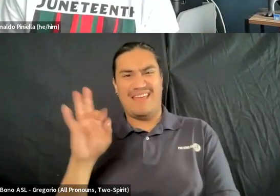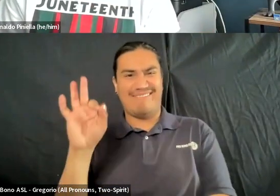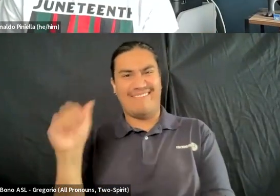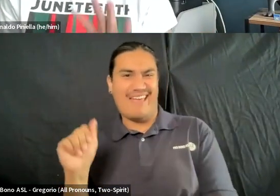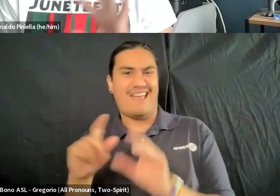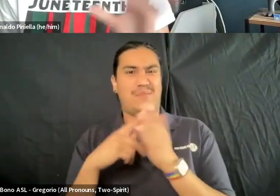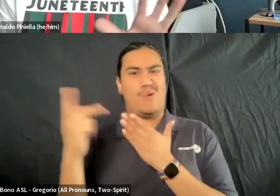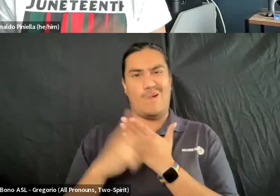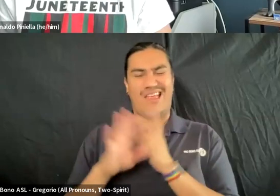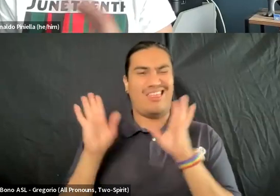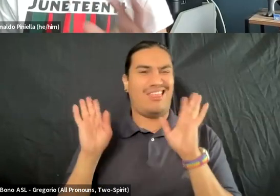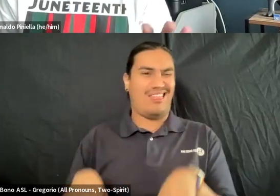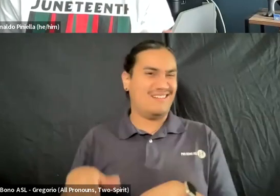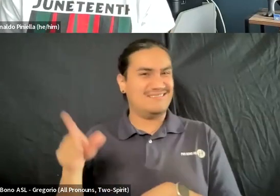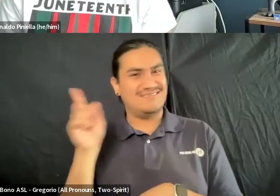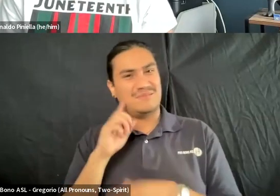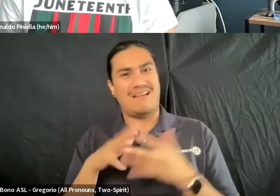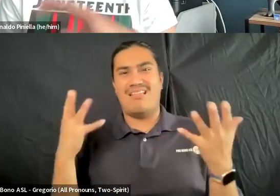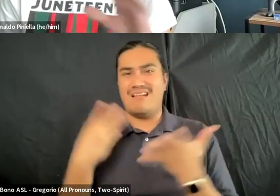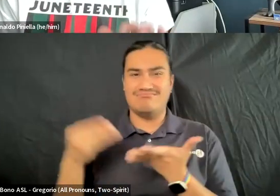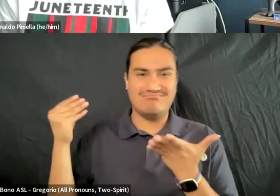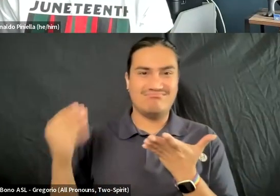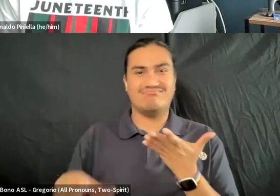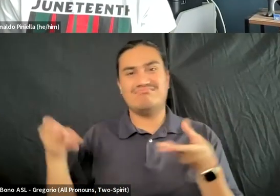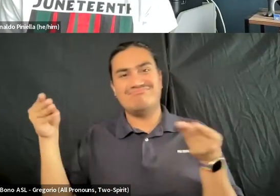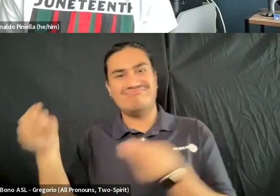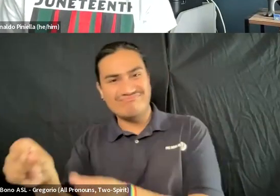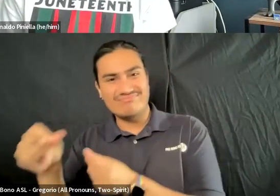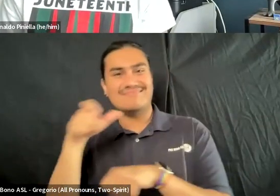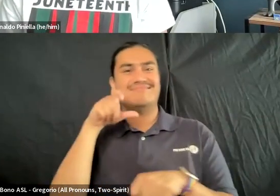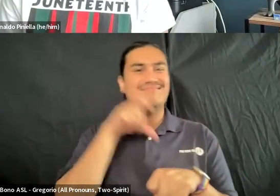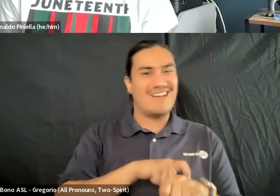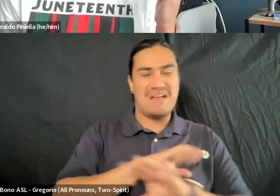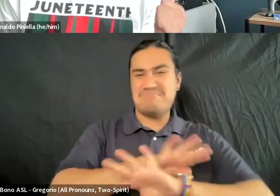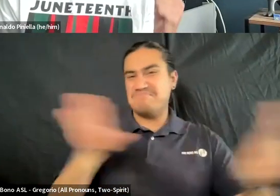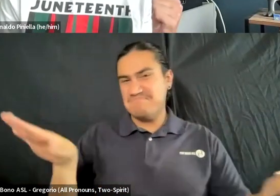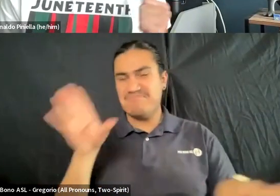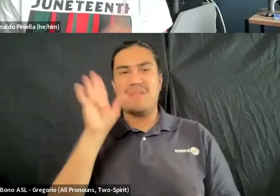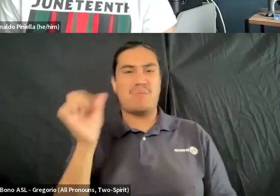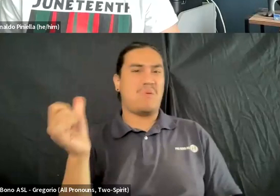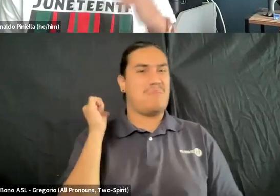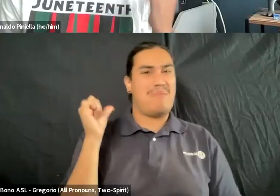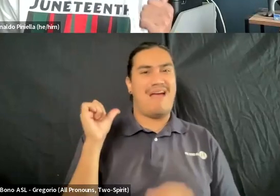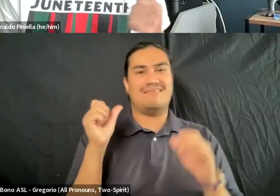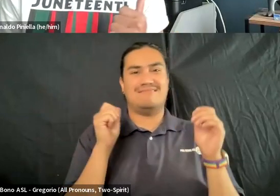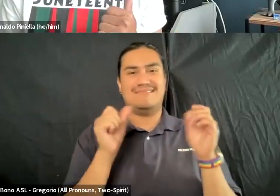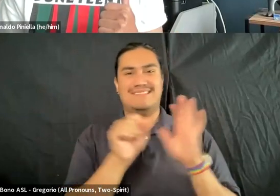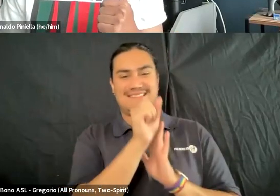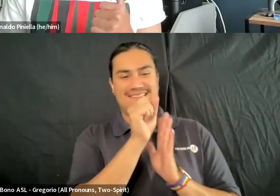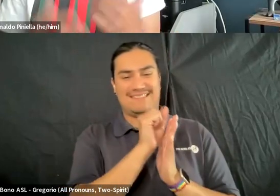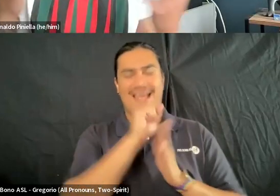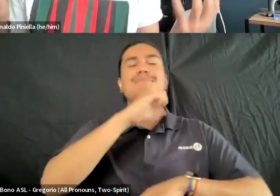that. I'm like, that sounds like a lot of money. That sounds like a lot of time. Let me go buy Backstage magazine and start